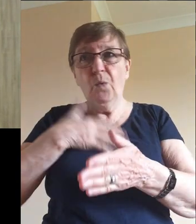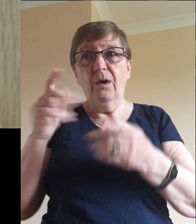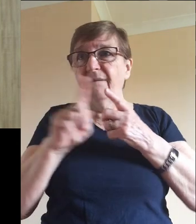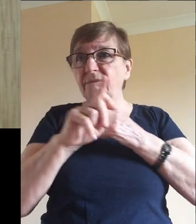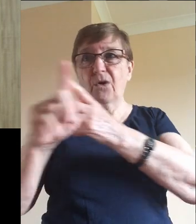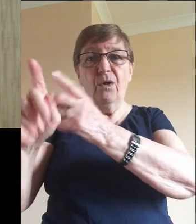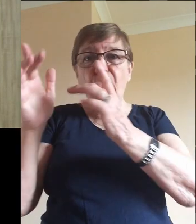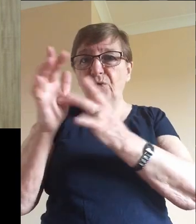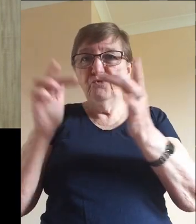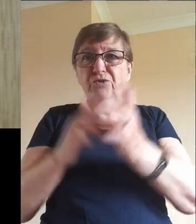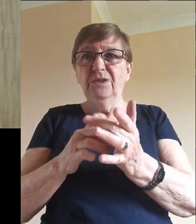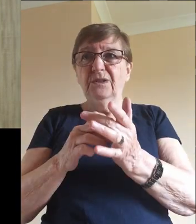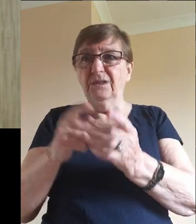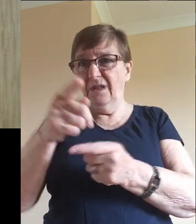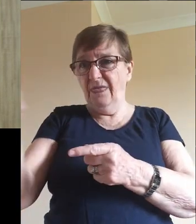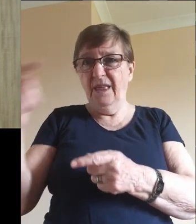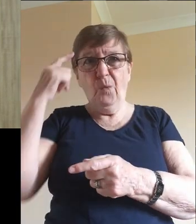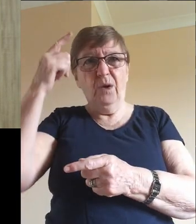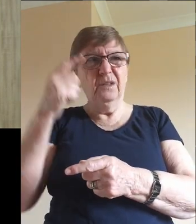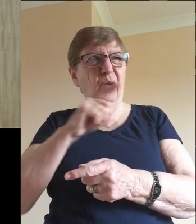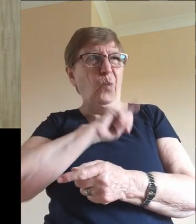sometimes wonder why we bother with them.